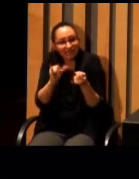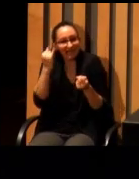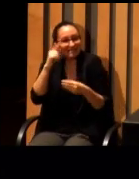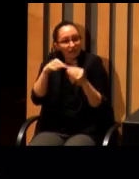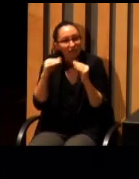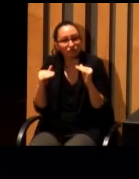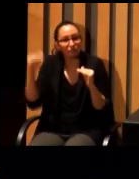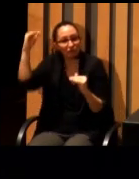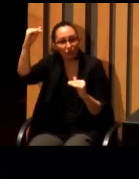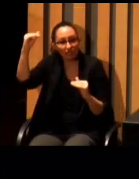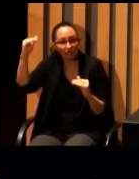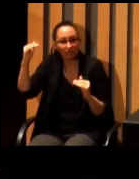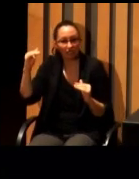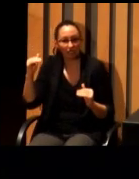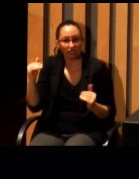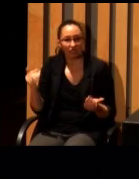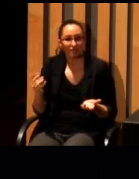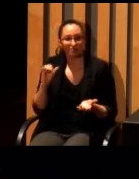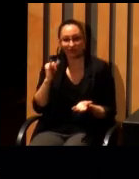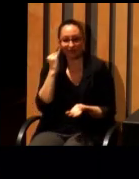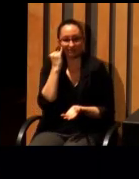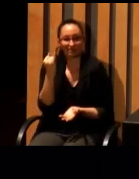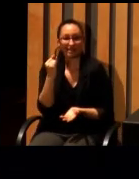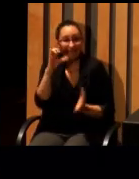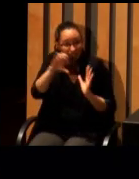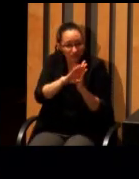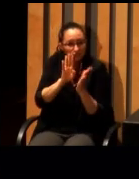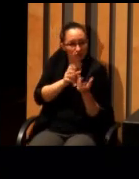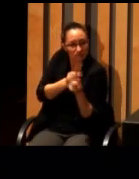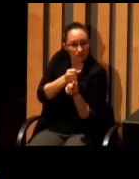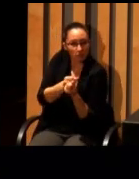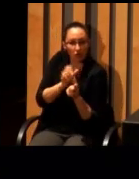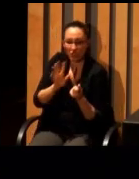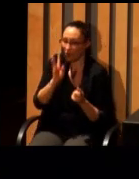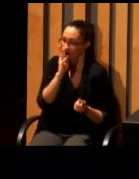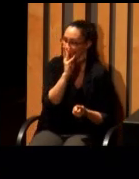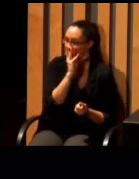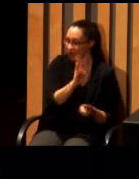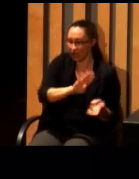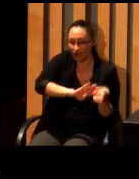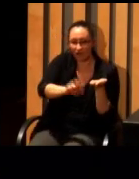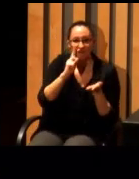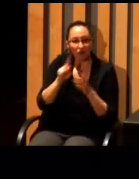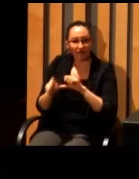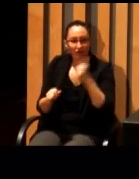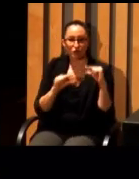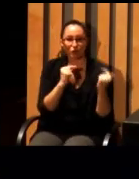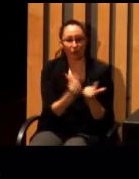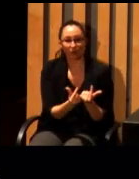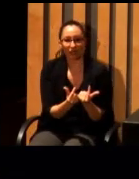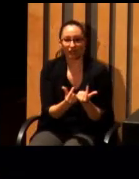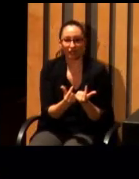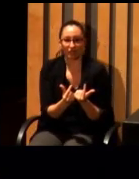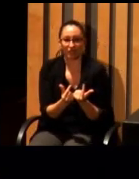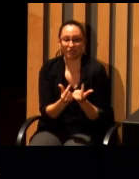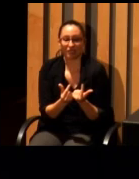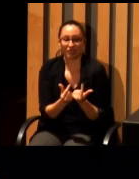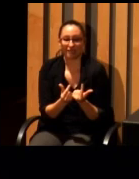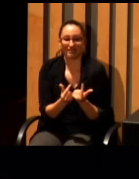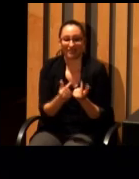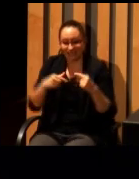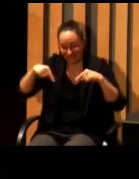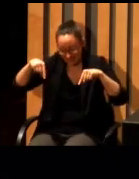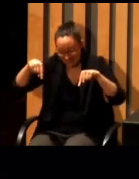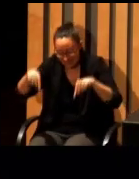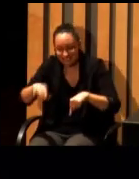superiority, that kind of disregard that you have for somebody else. And so that's what this is